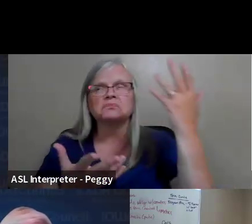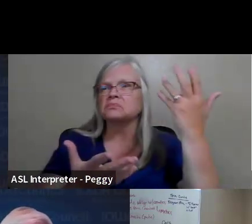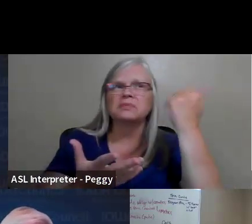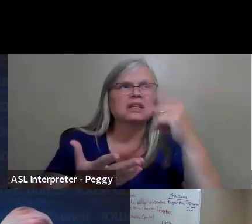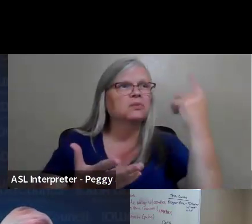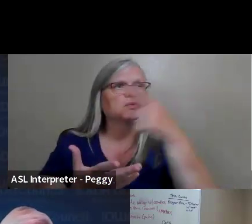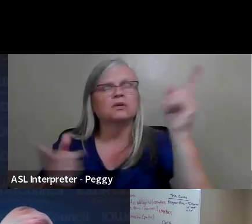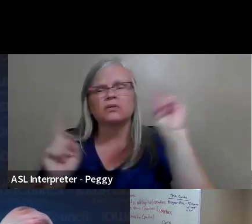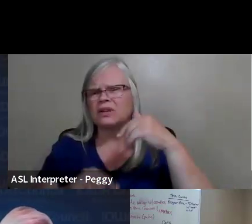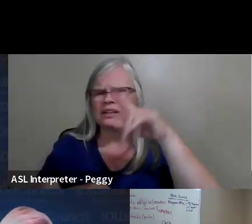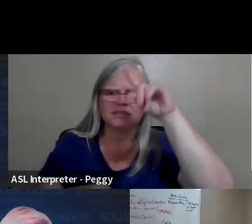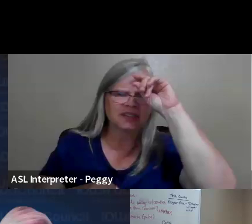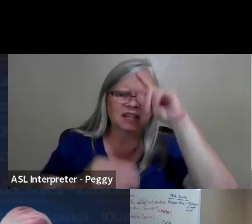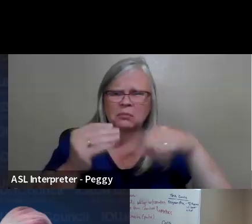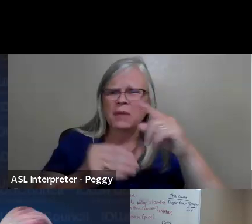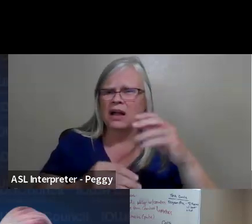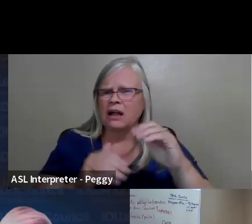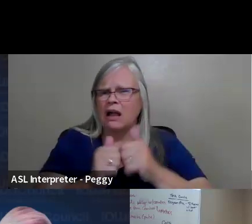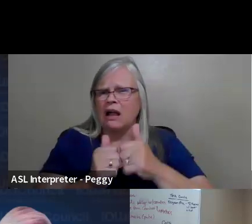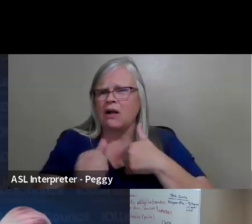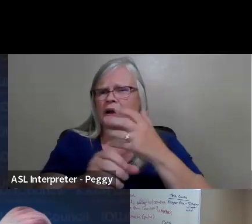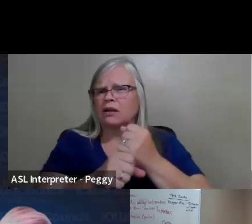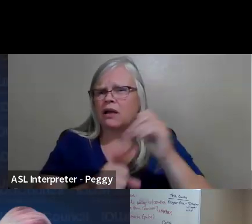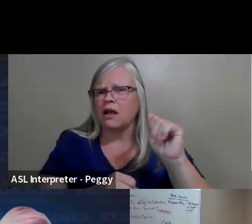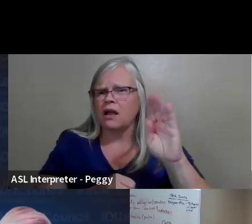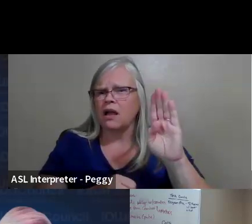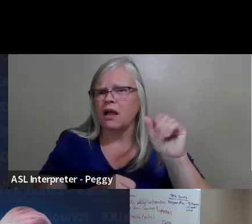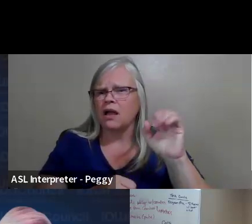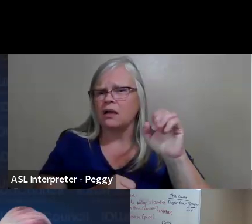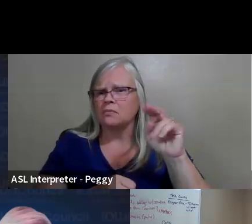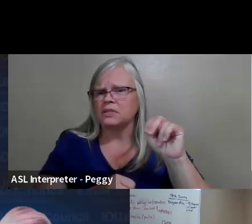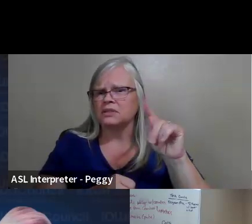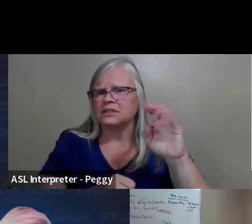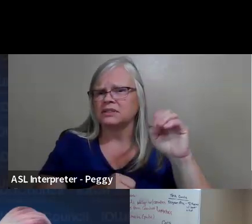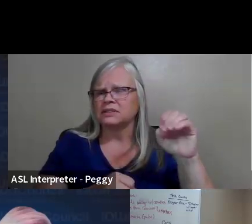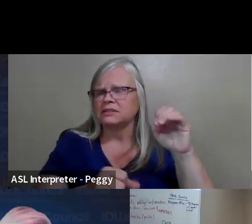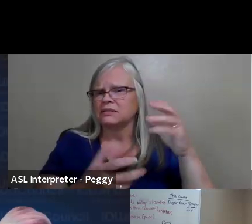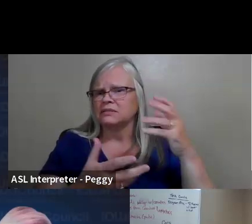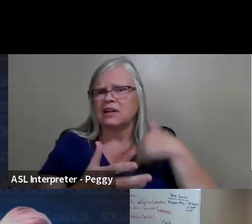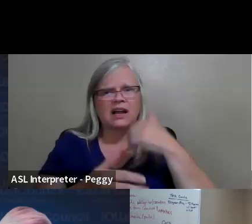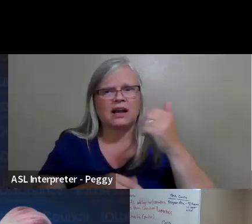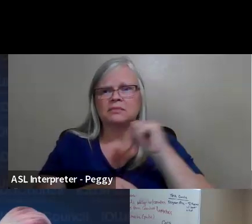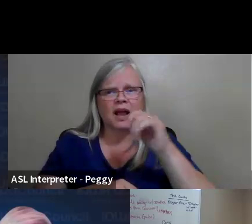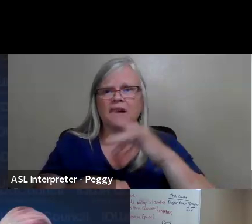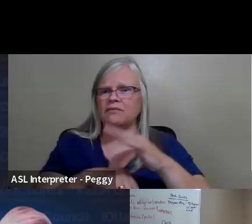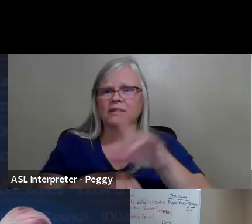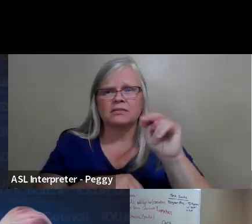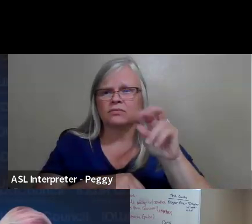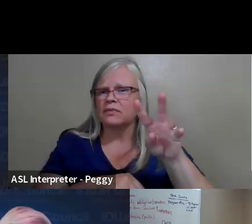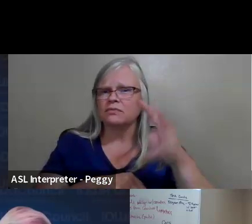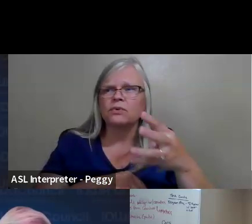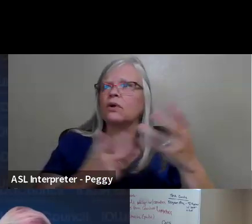has questions about absentee voting, voting by mail, in person, I mean, the videos are so clear,